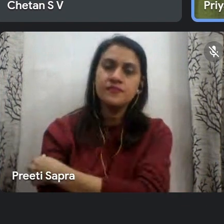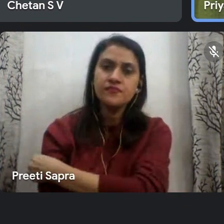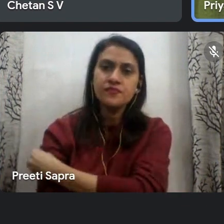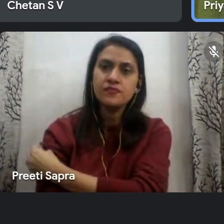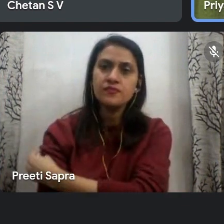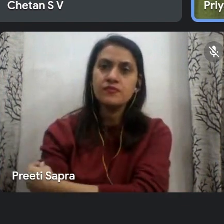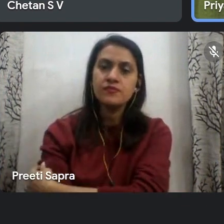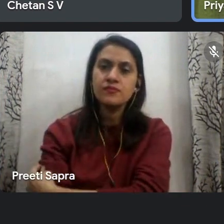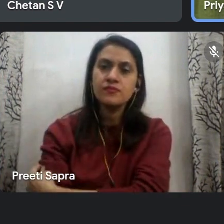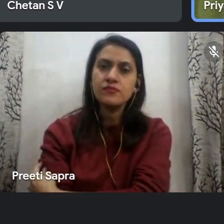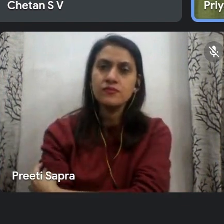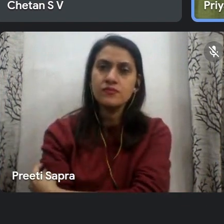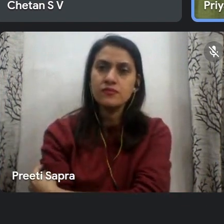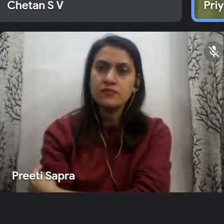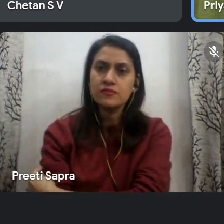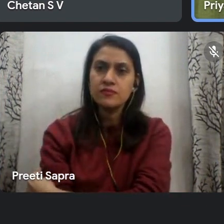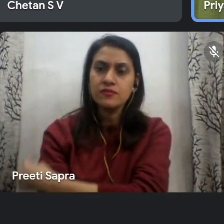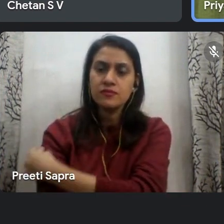become,